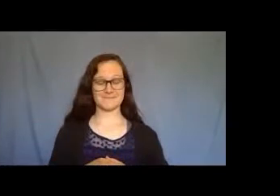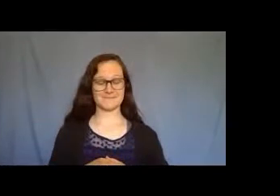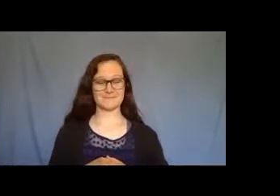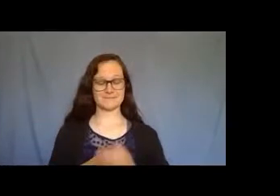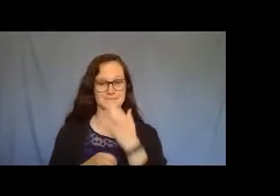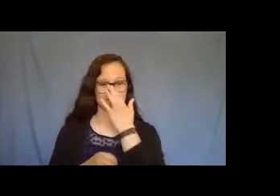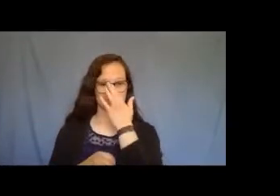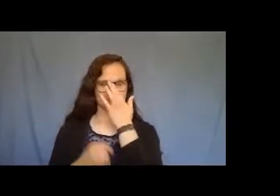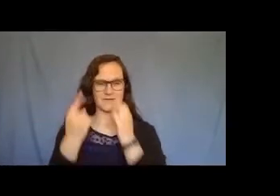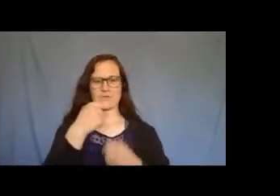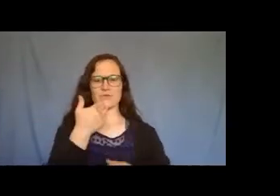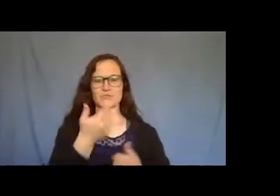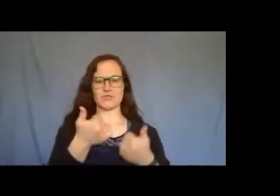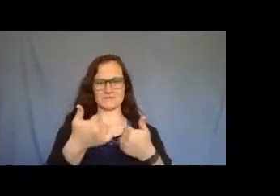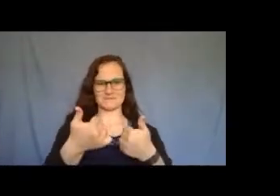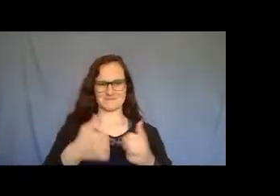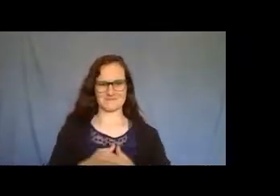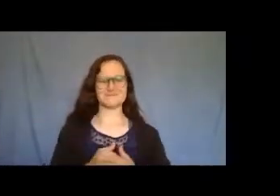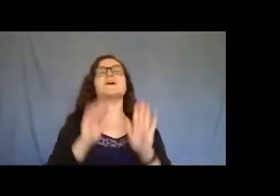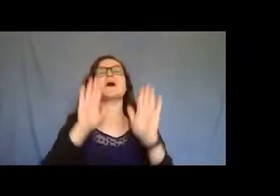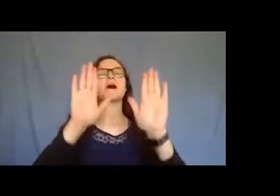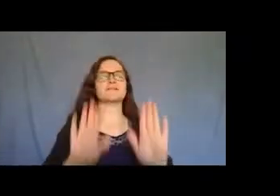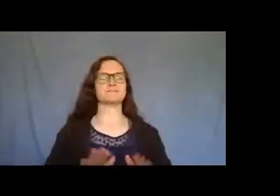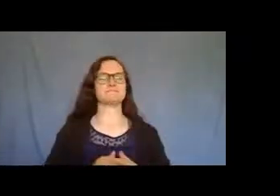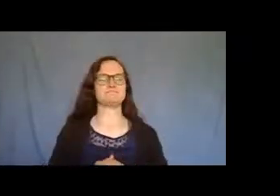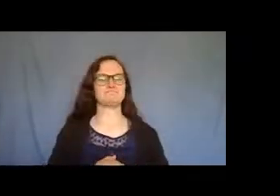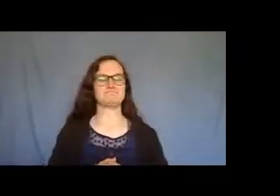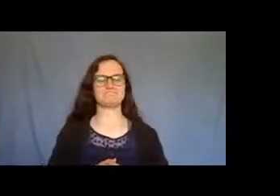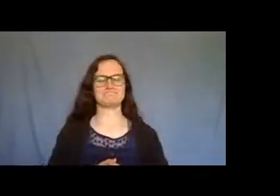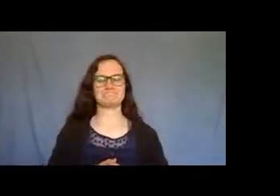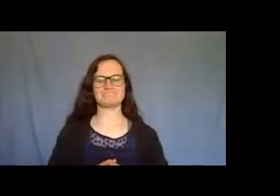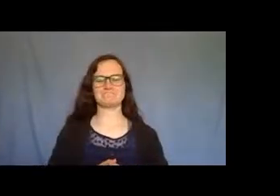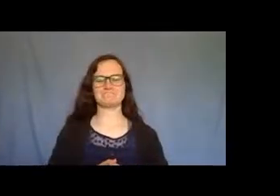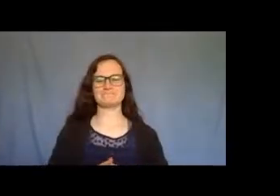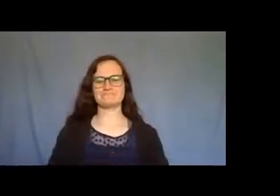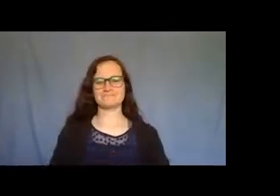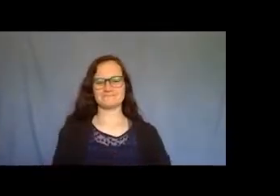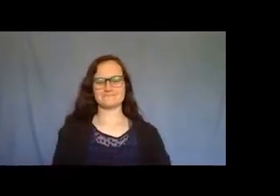Looks good, Chris. Okay, great. Well, thank you.